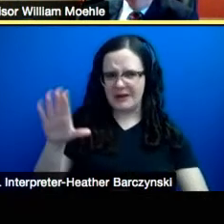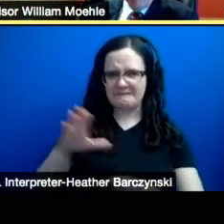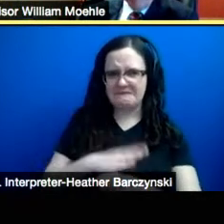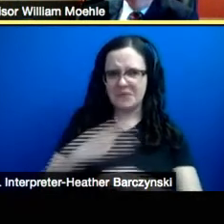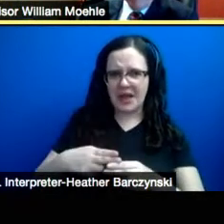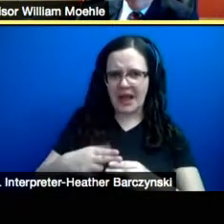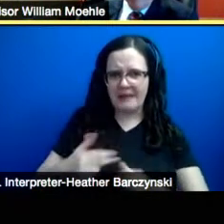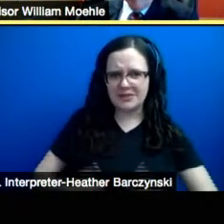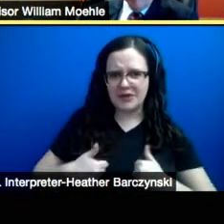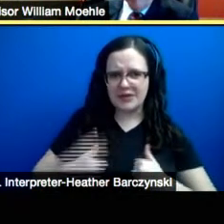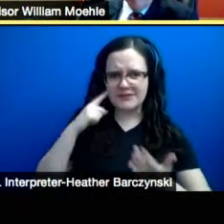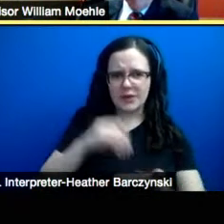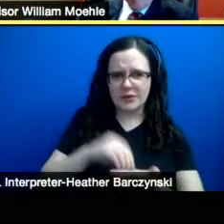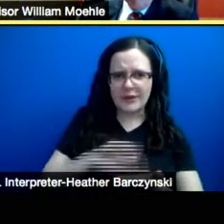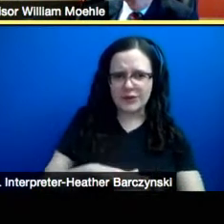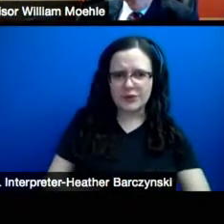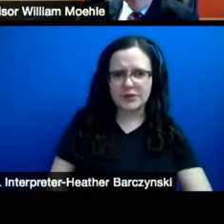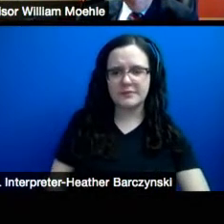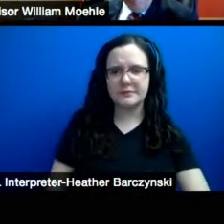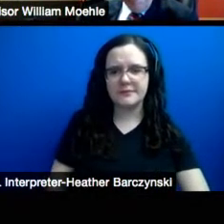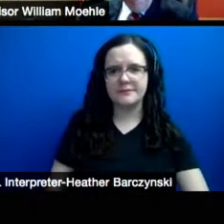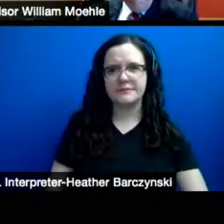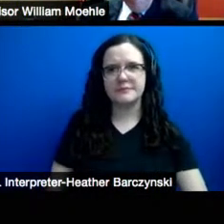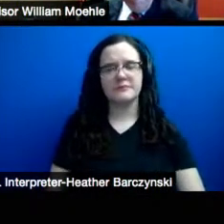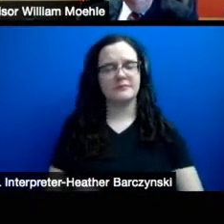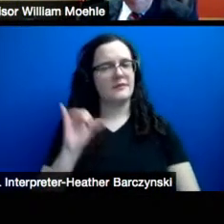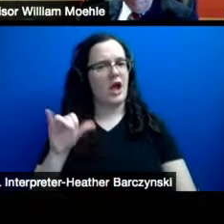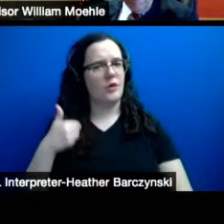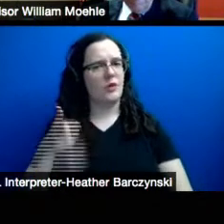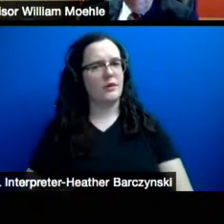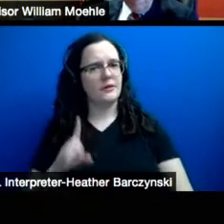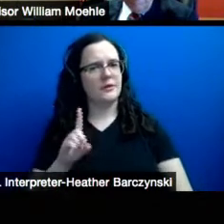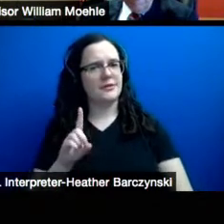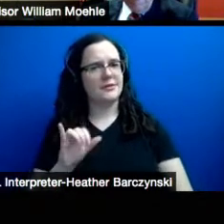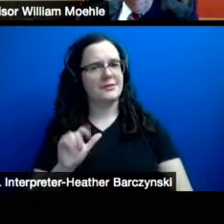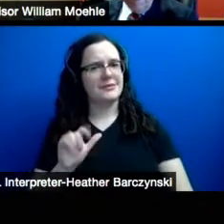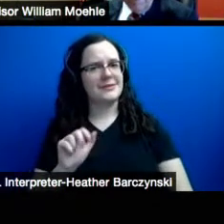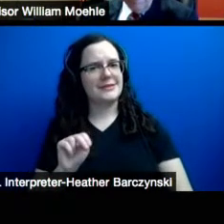address for the record, please. Oh, this is Dylan Matthews.